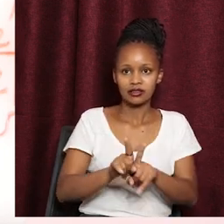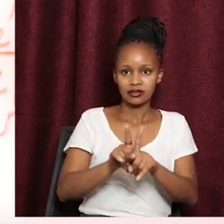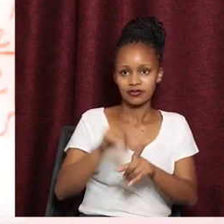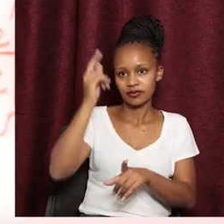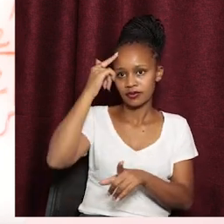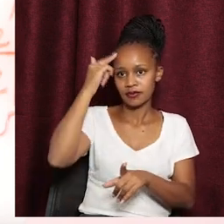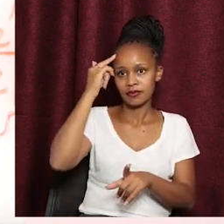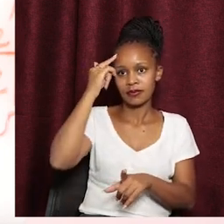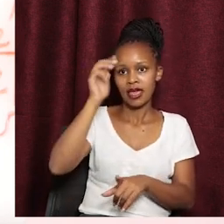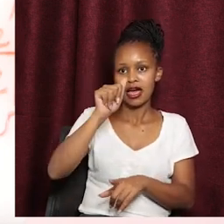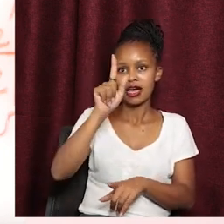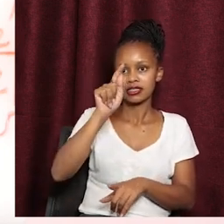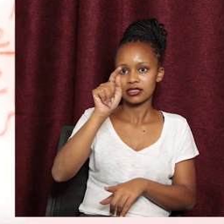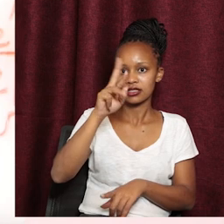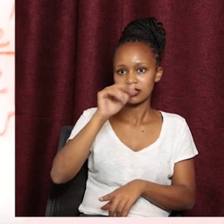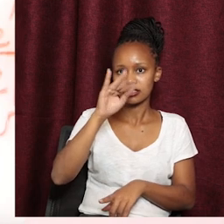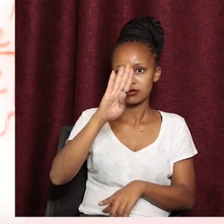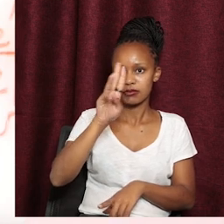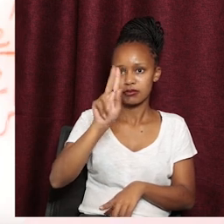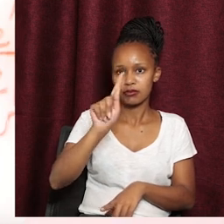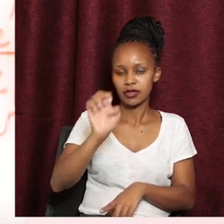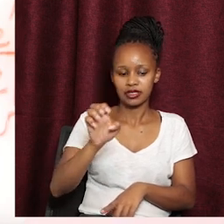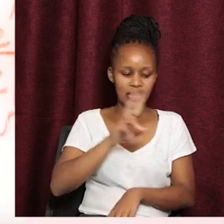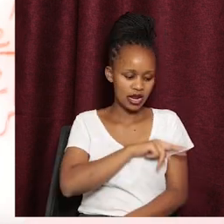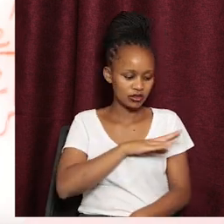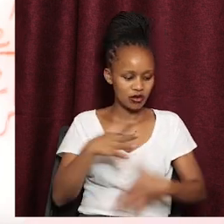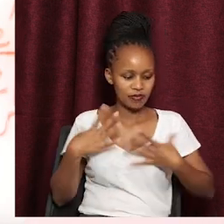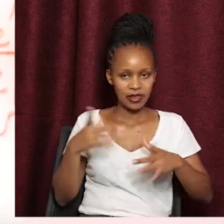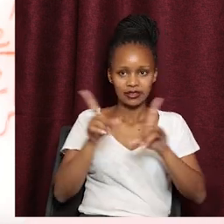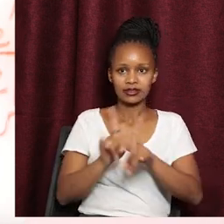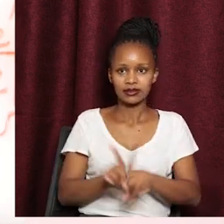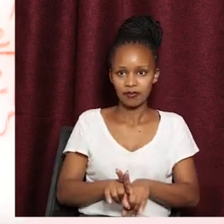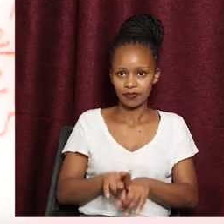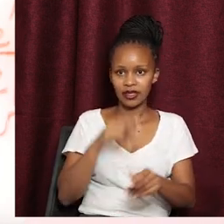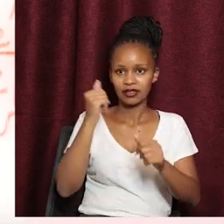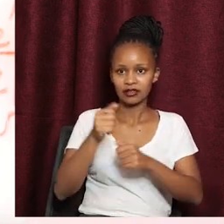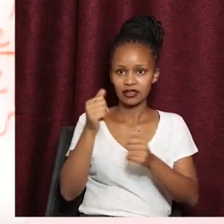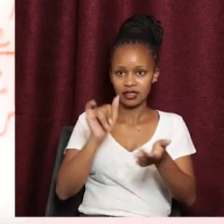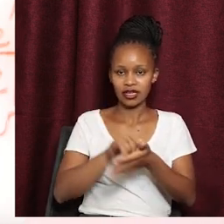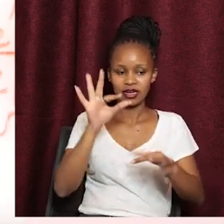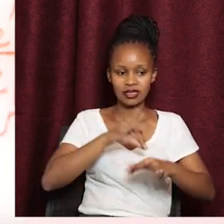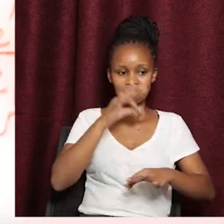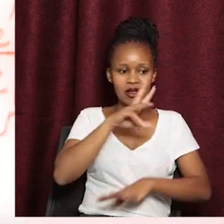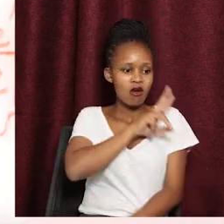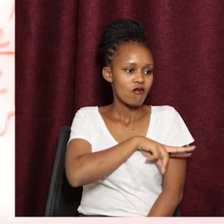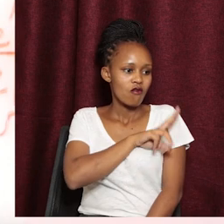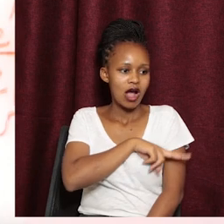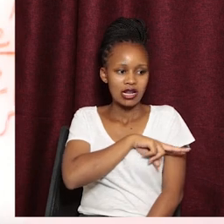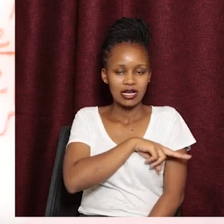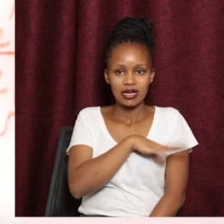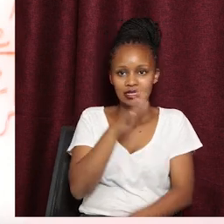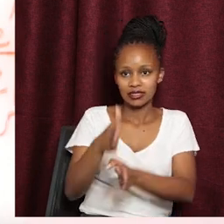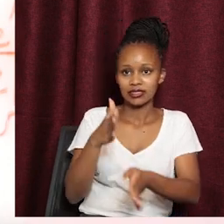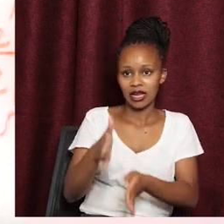and attitudes of people. It is so strong that spiritual values are now deemed